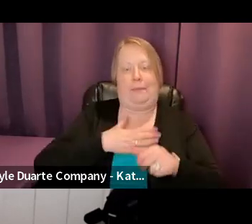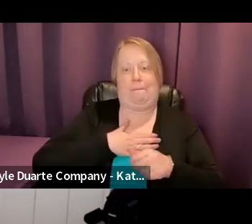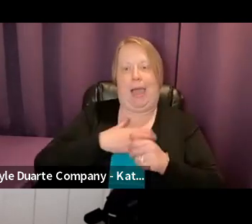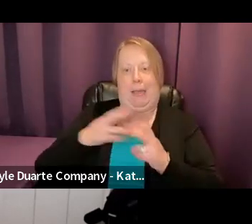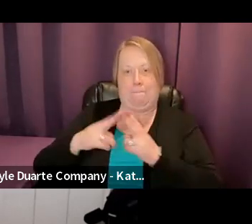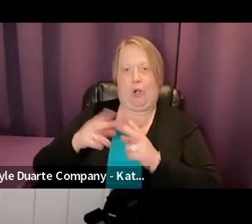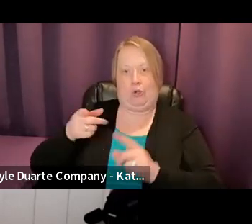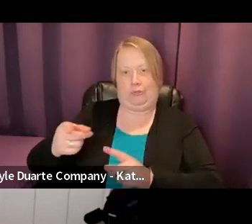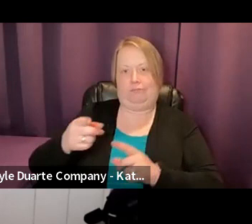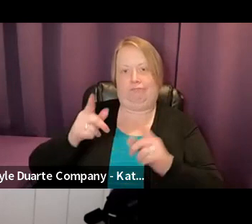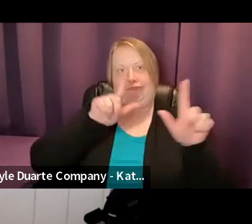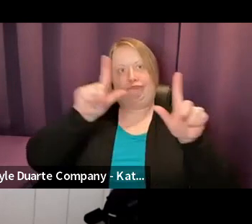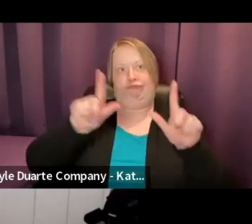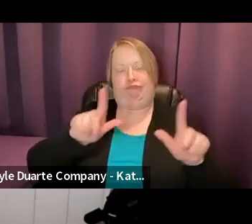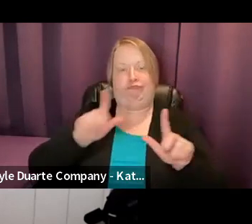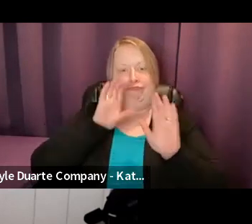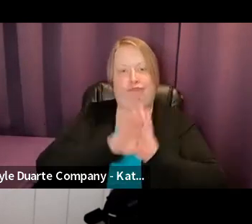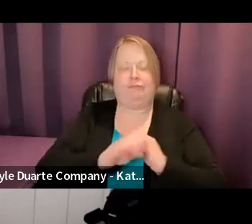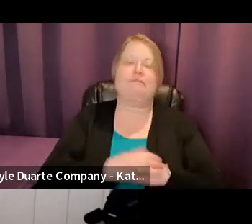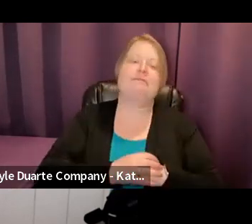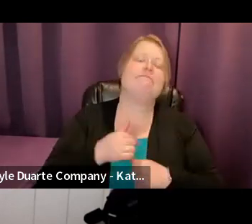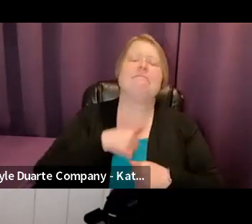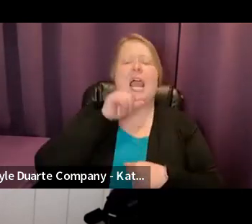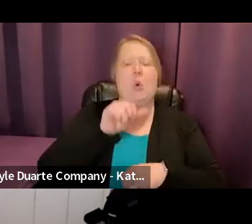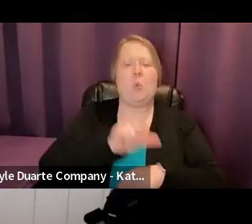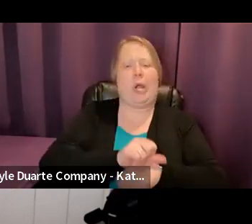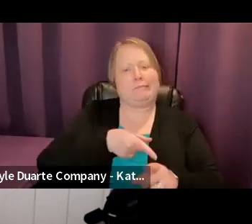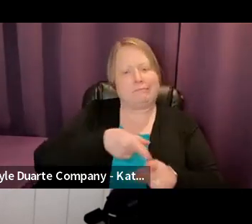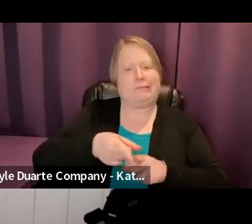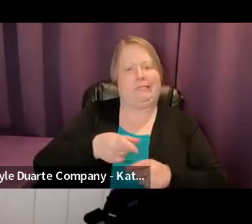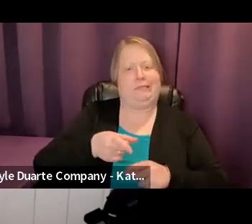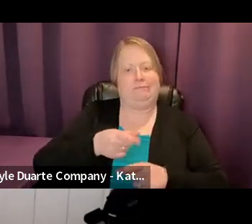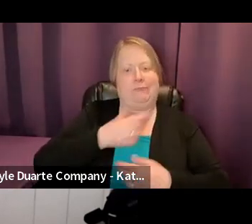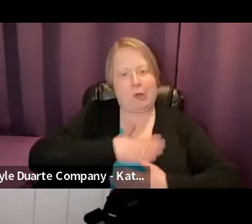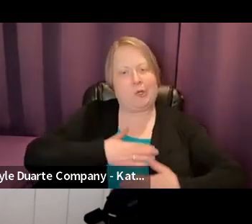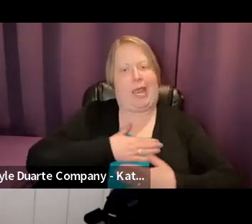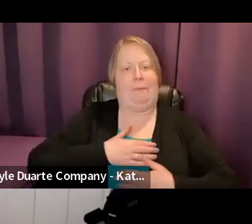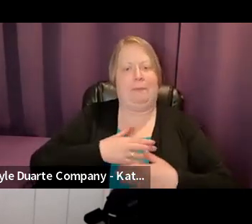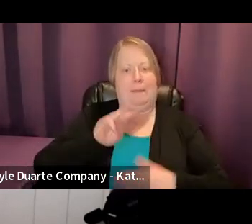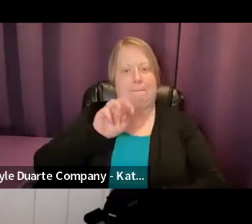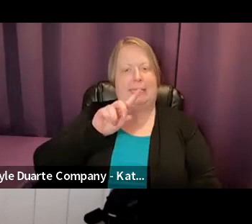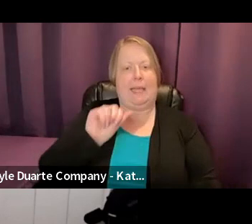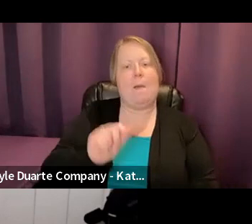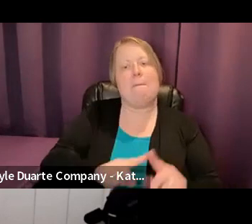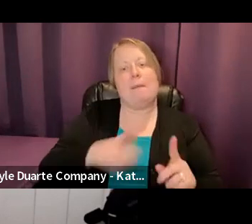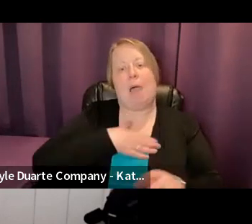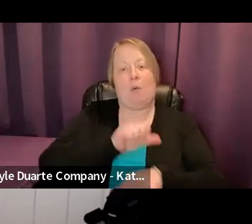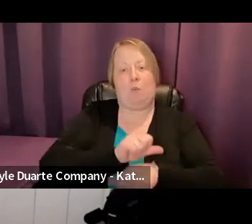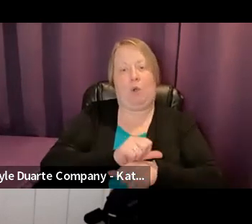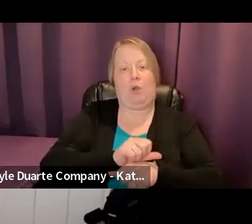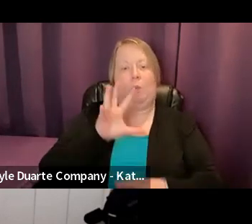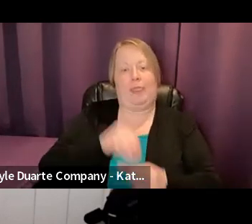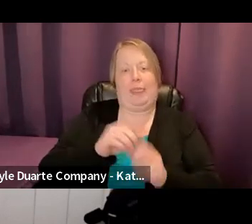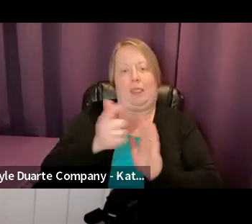I don't work necessarily in entertainment media, but my work with the National Disabled Law Students Association and broader disability